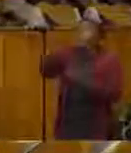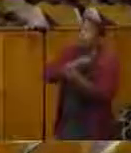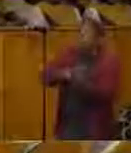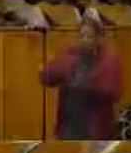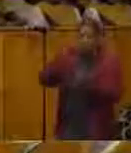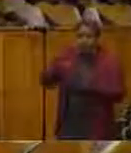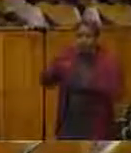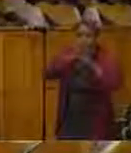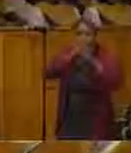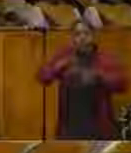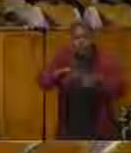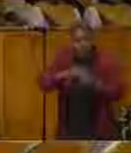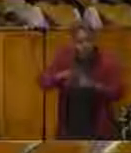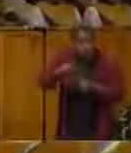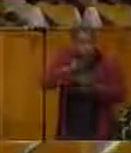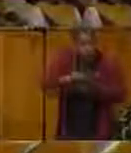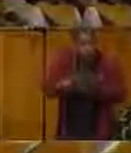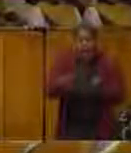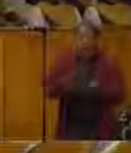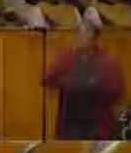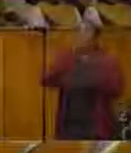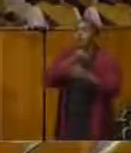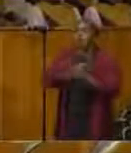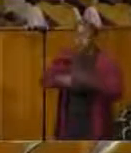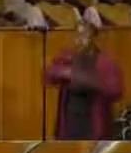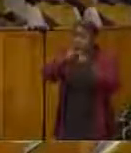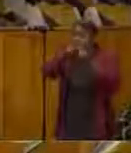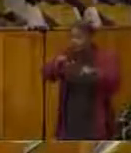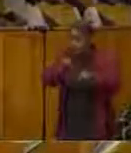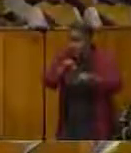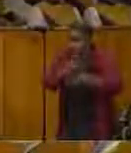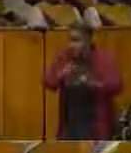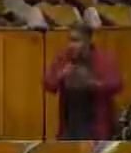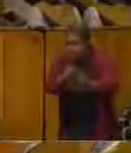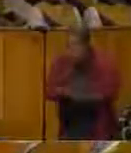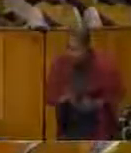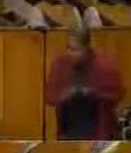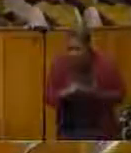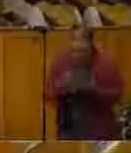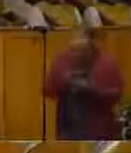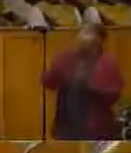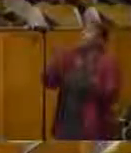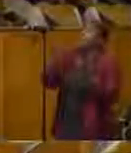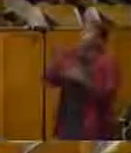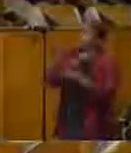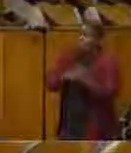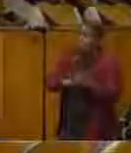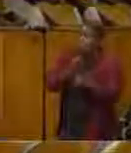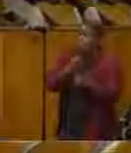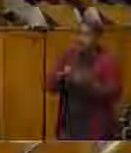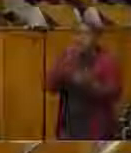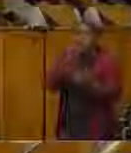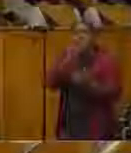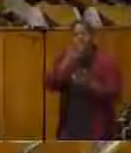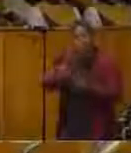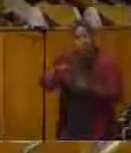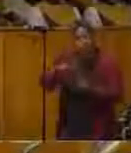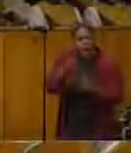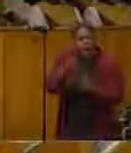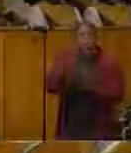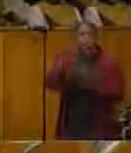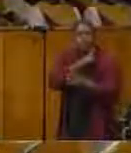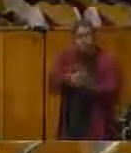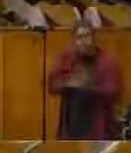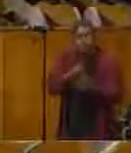with, how much the Lord has deposited into your life, how much the Lord has favored you, how much the